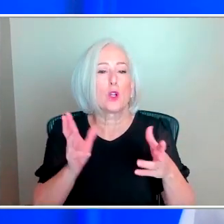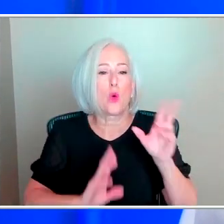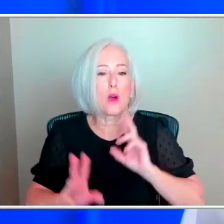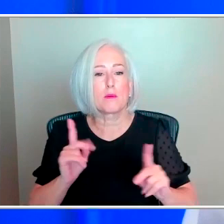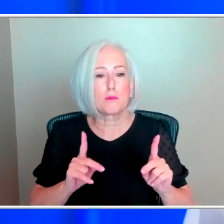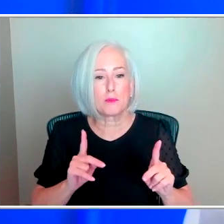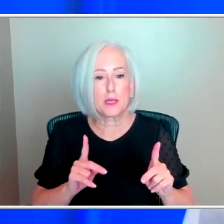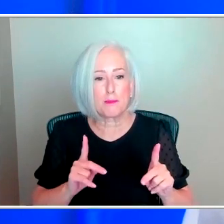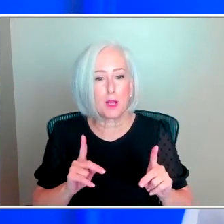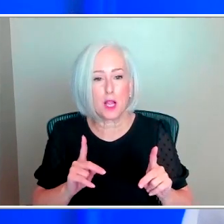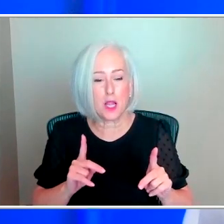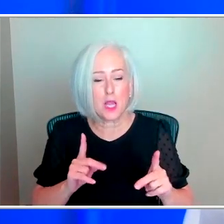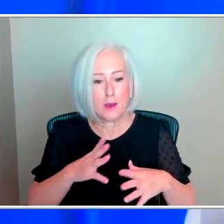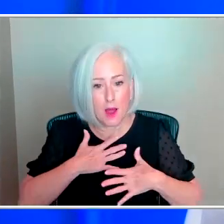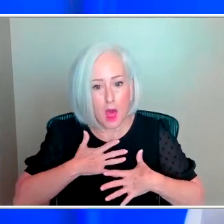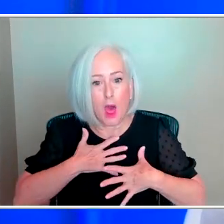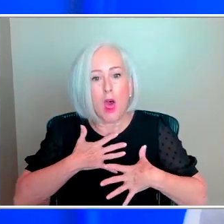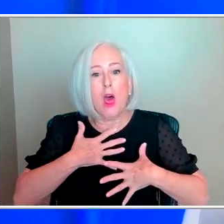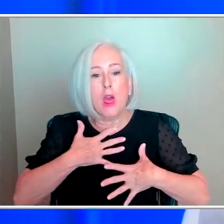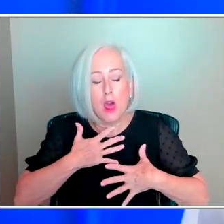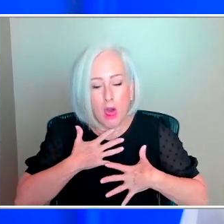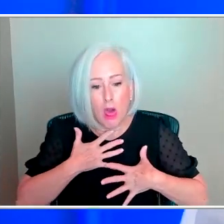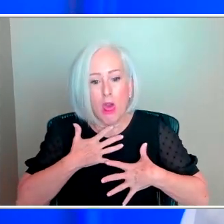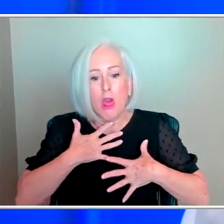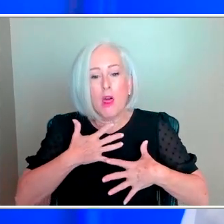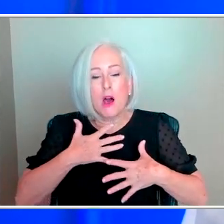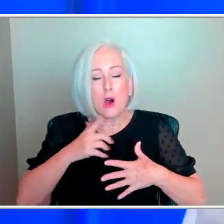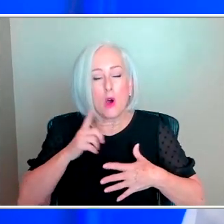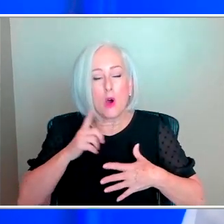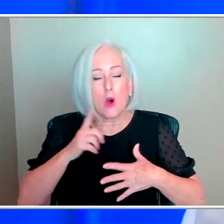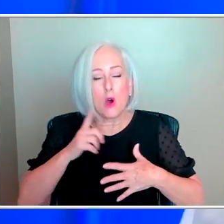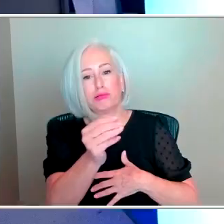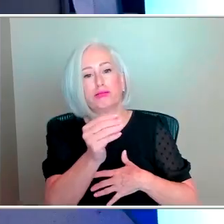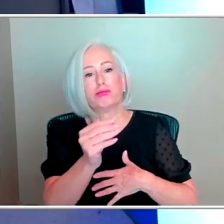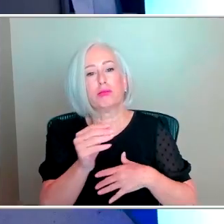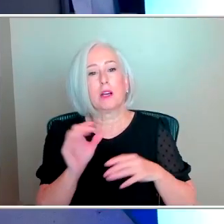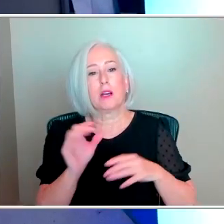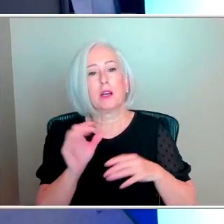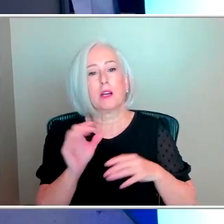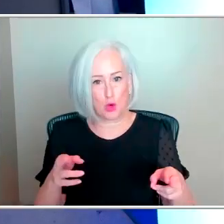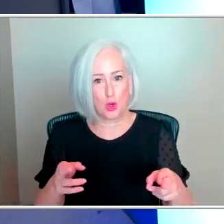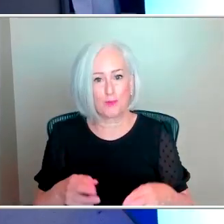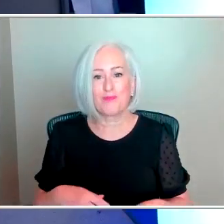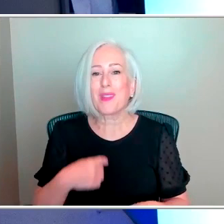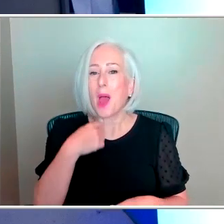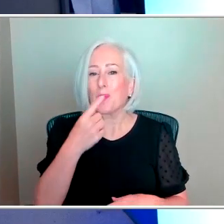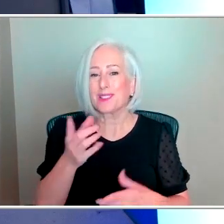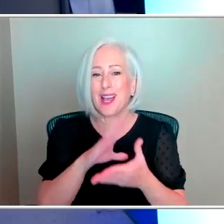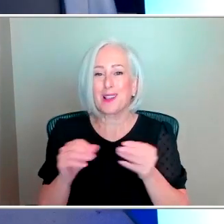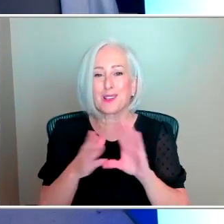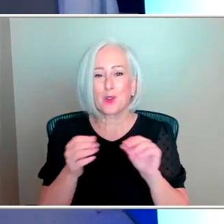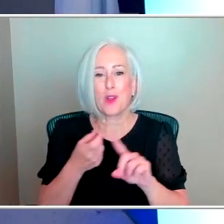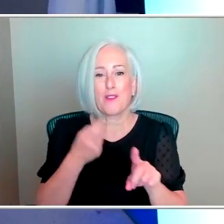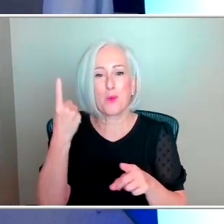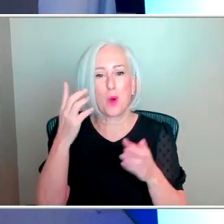exacerbations and going in and requiring medical care in the emergency room. I was sharing that story with you that one of our colleagues who worked here on the Morning Medical